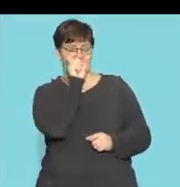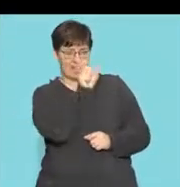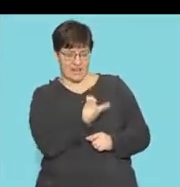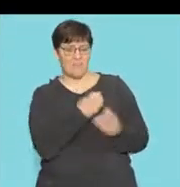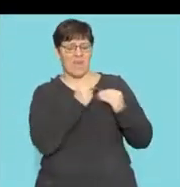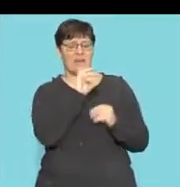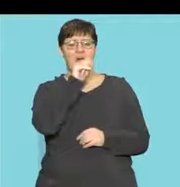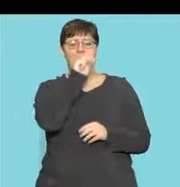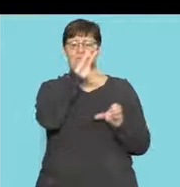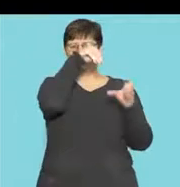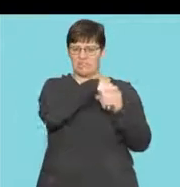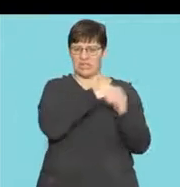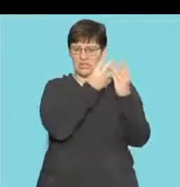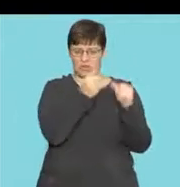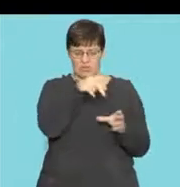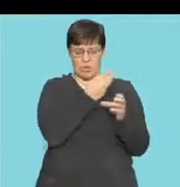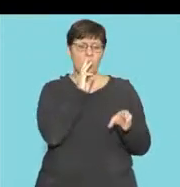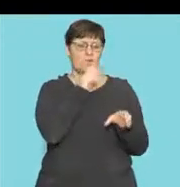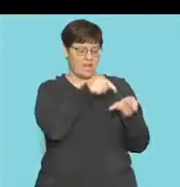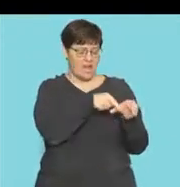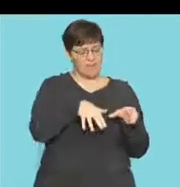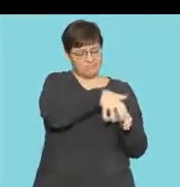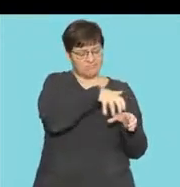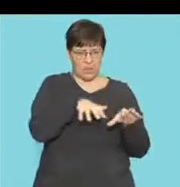solution, ions that can move